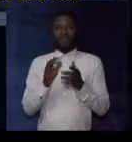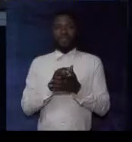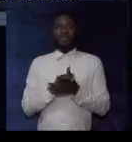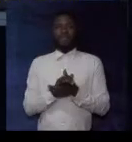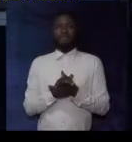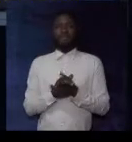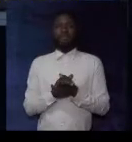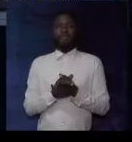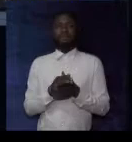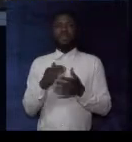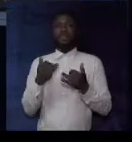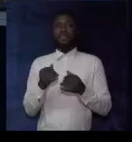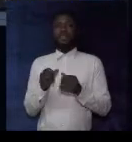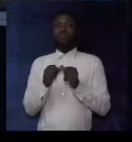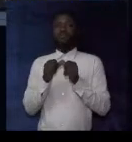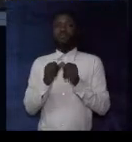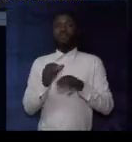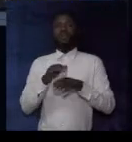a chair.